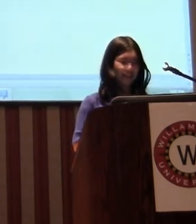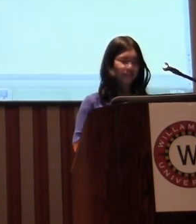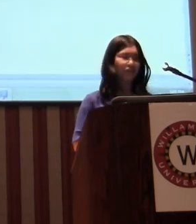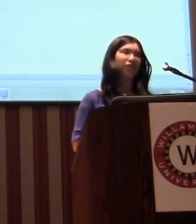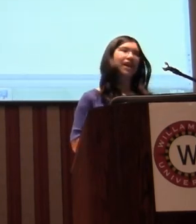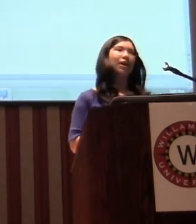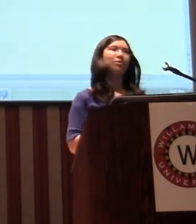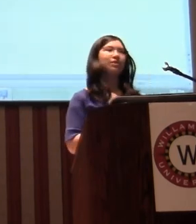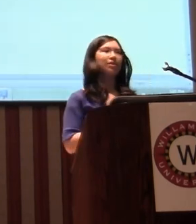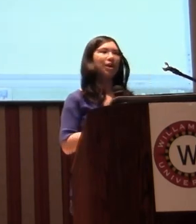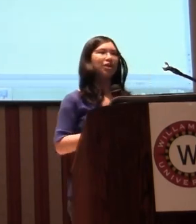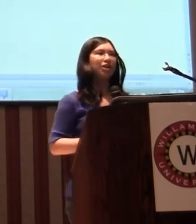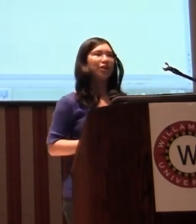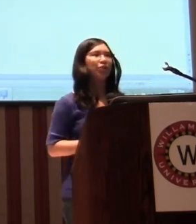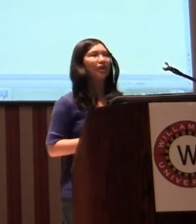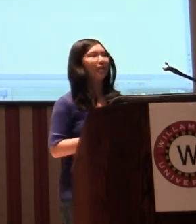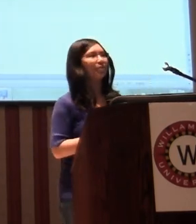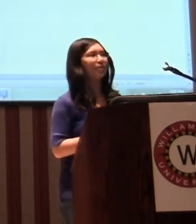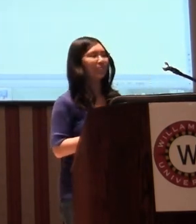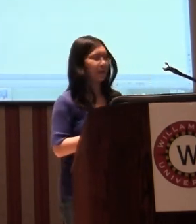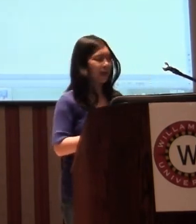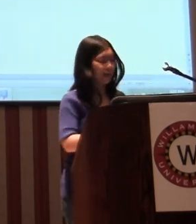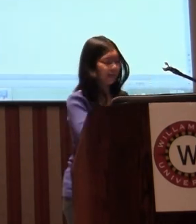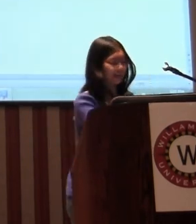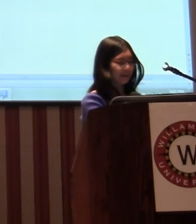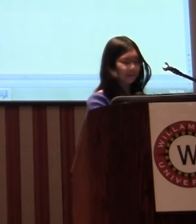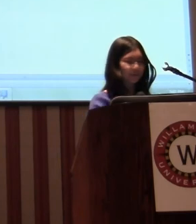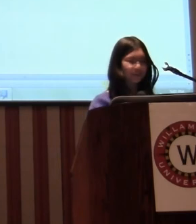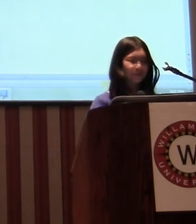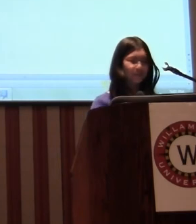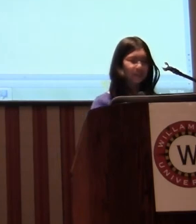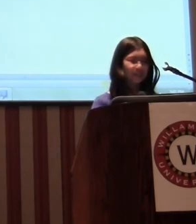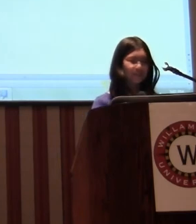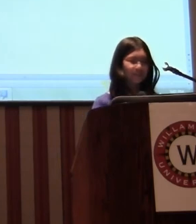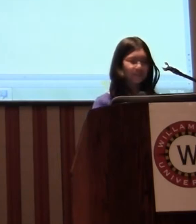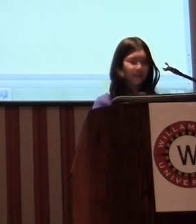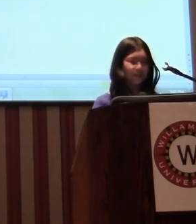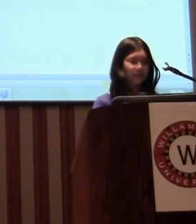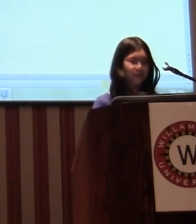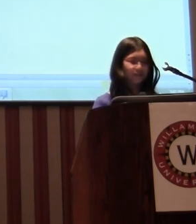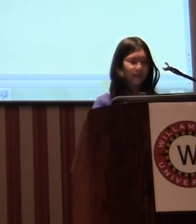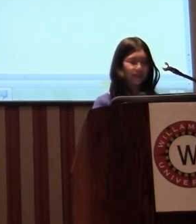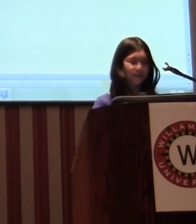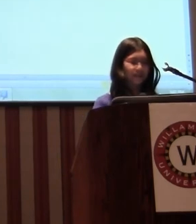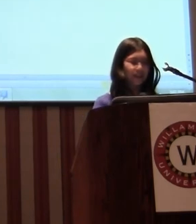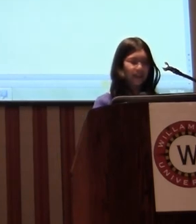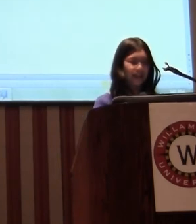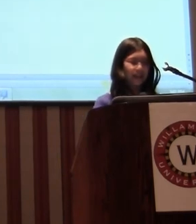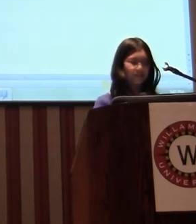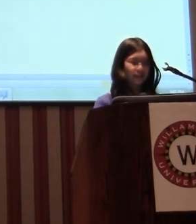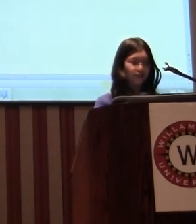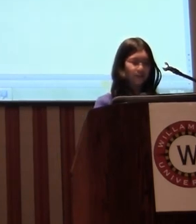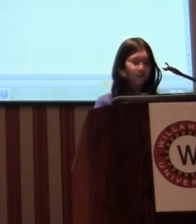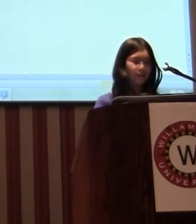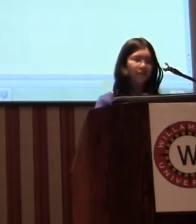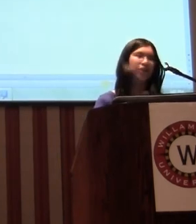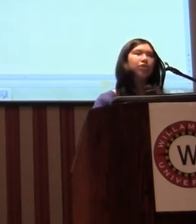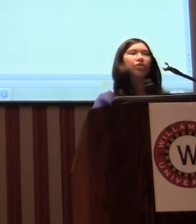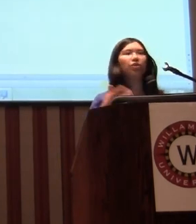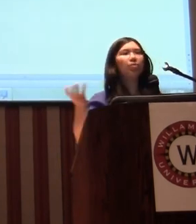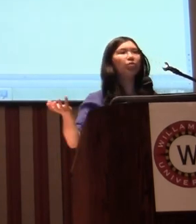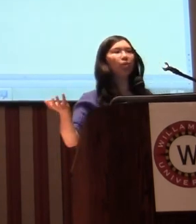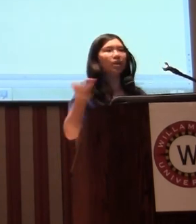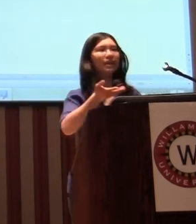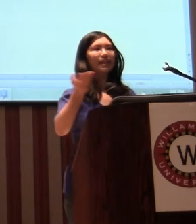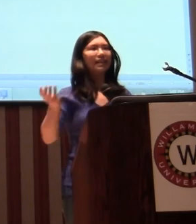a treehouse, an imaginary treehouse. Now, to source ideas for this imaginary treehouse and make sure that we're using